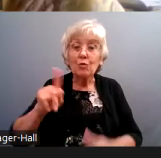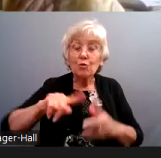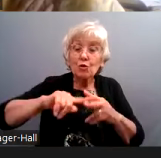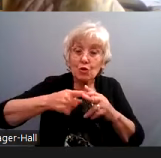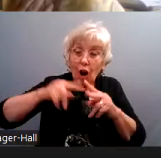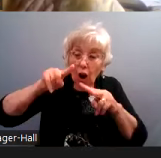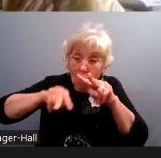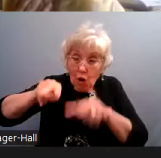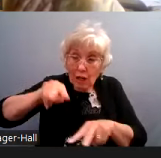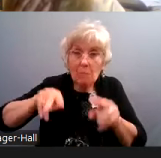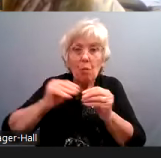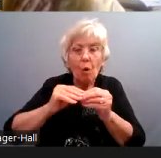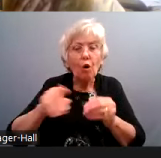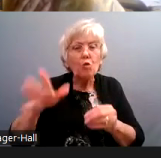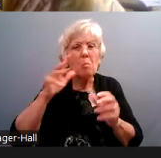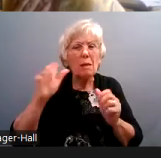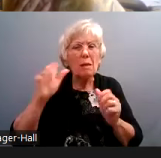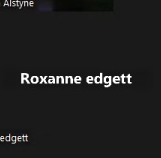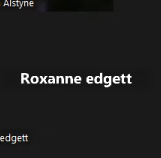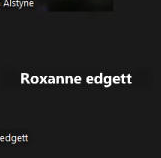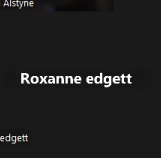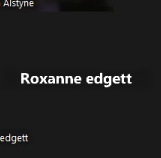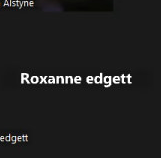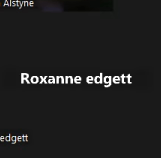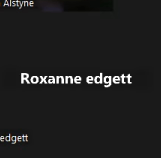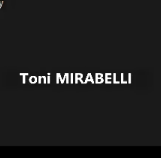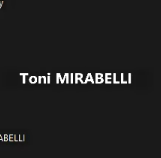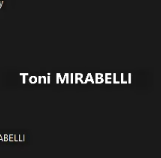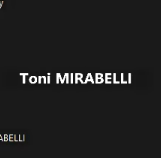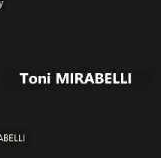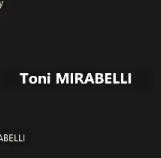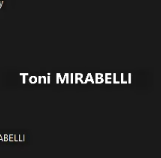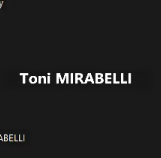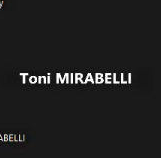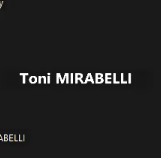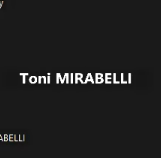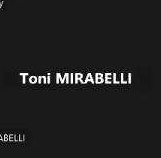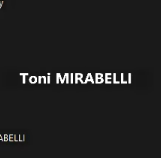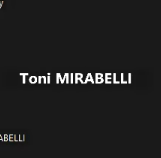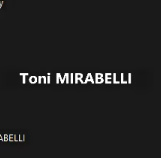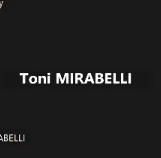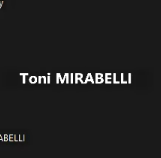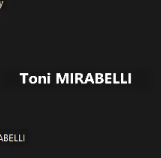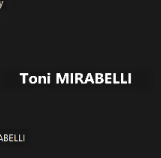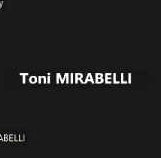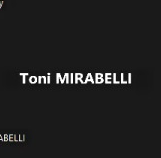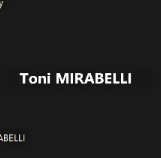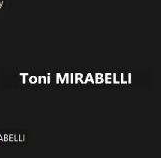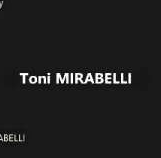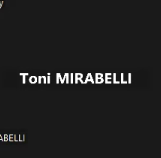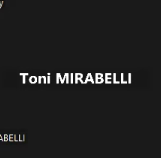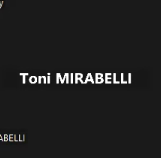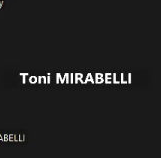them a little bit more, you'll be able to tell, the difference between what's real glowing and what's that fake glowing, like she was talking about. So like the